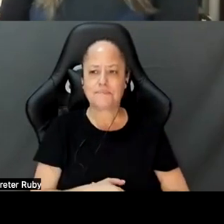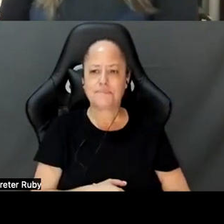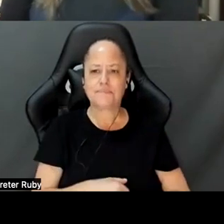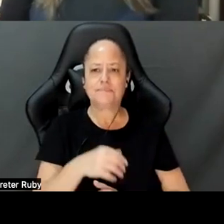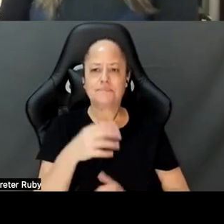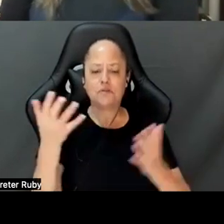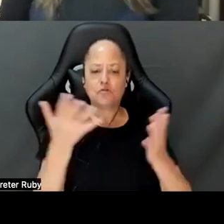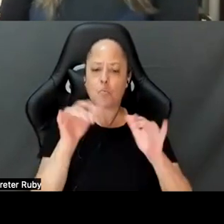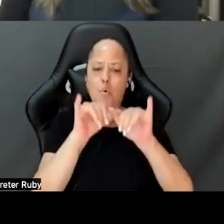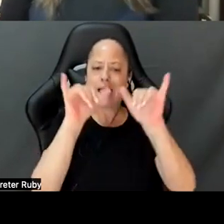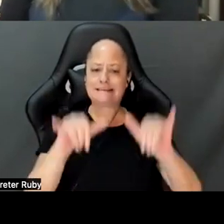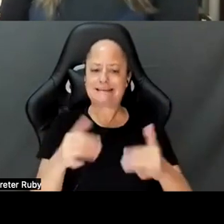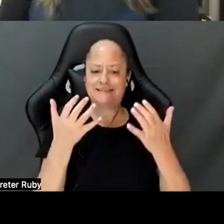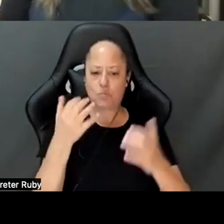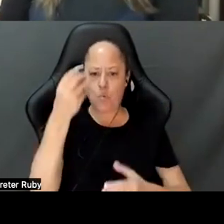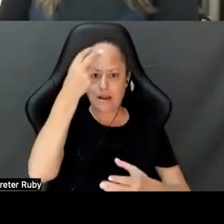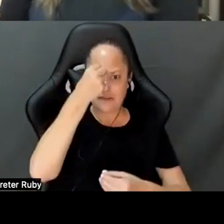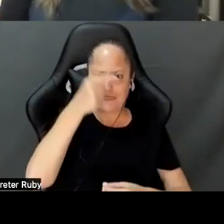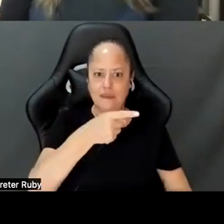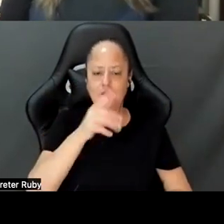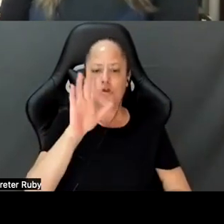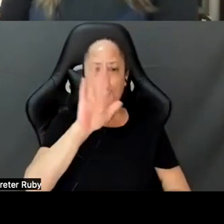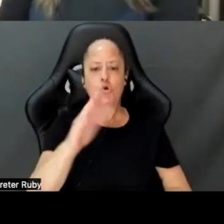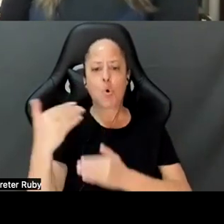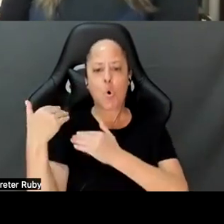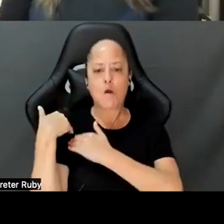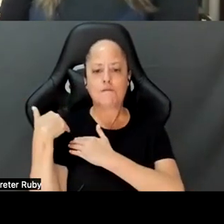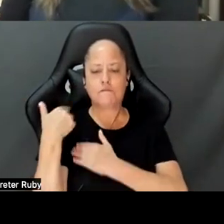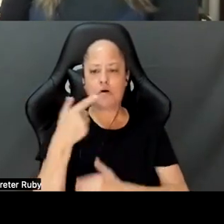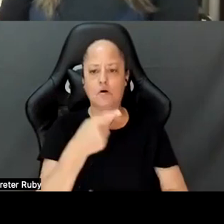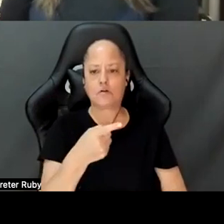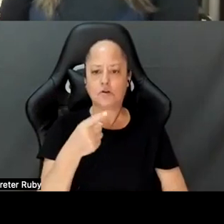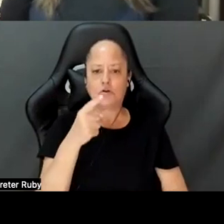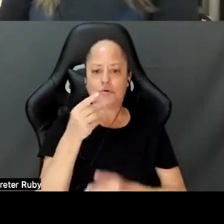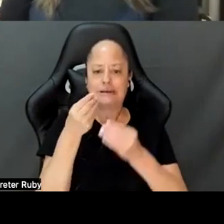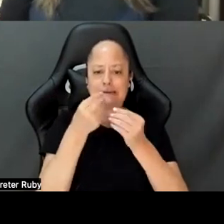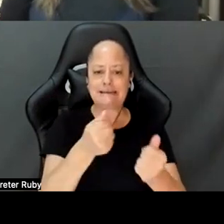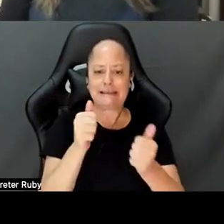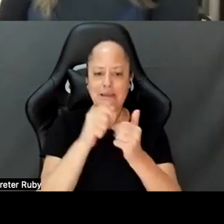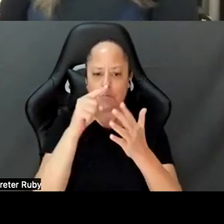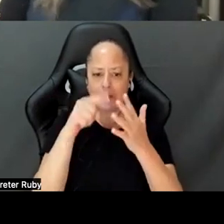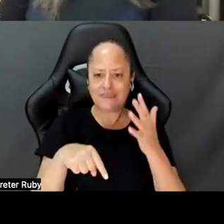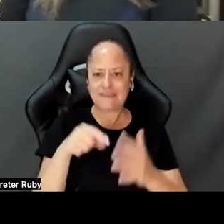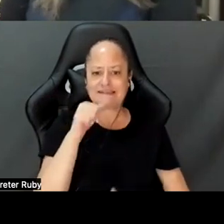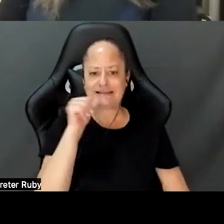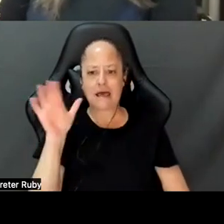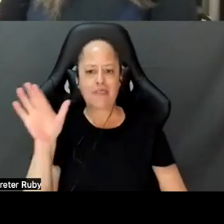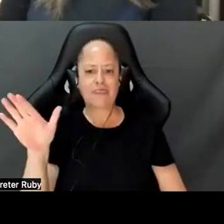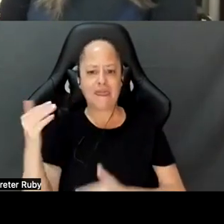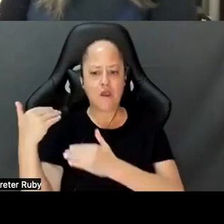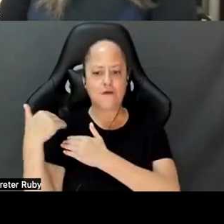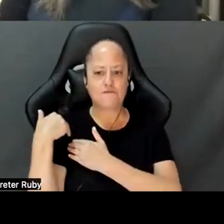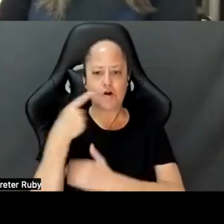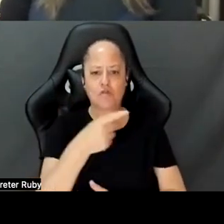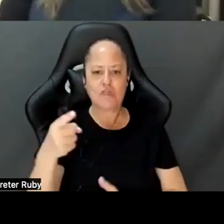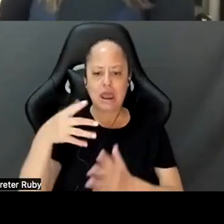what systems want you to think. They want you to think it's your fault that you are dealing with this, and not that it's their fault, that they are the